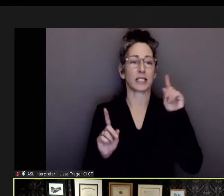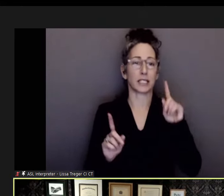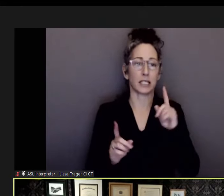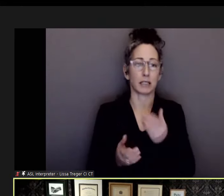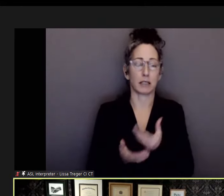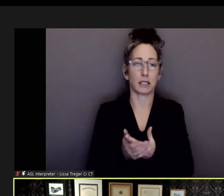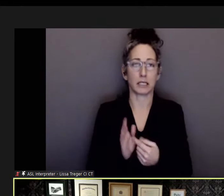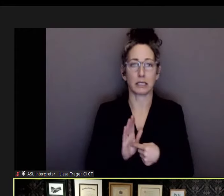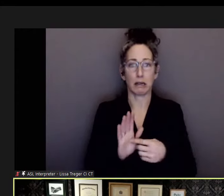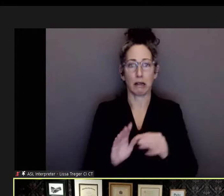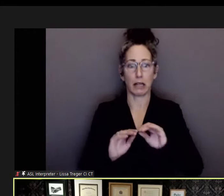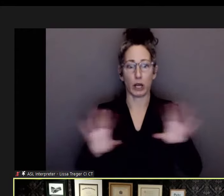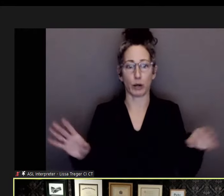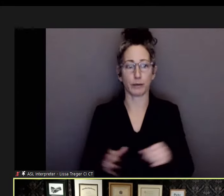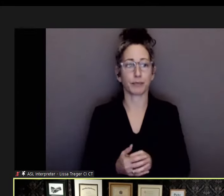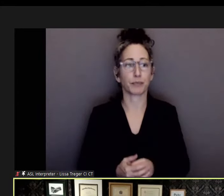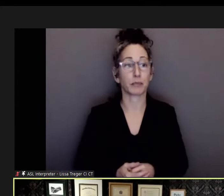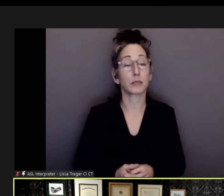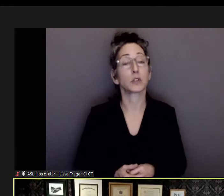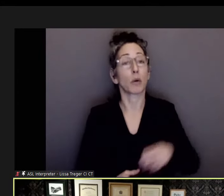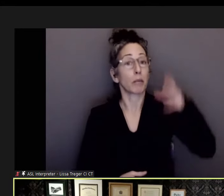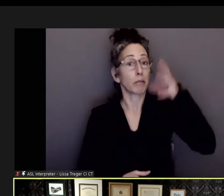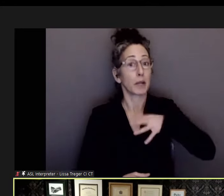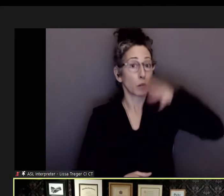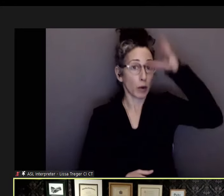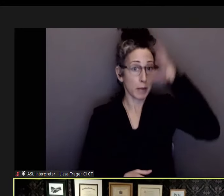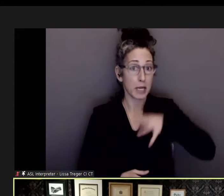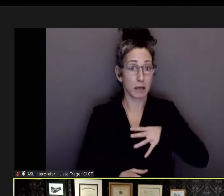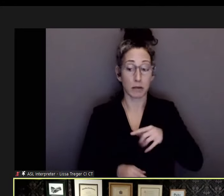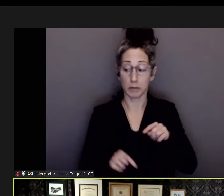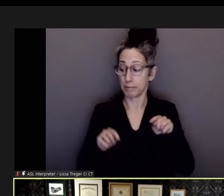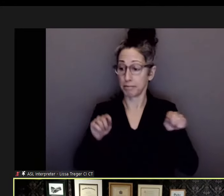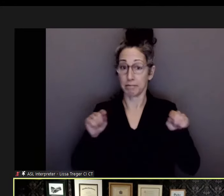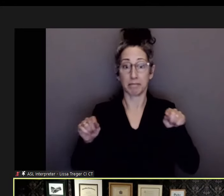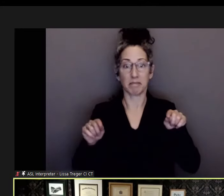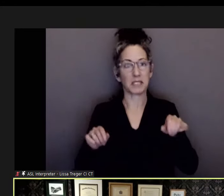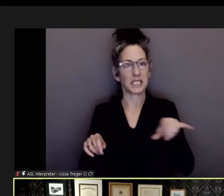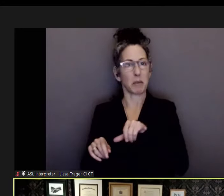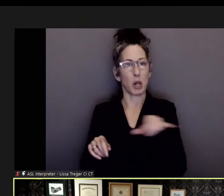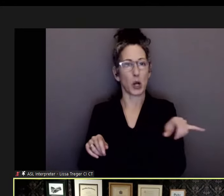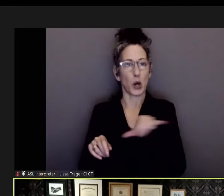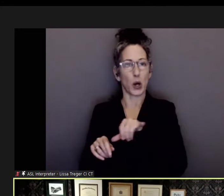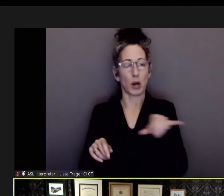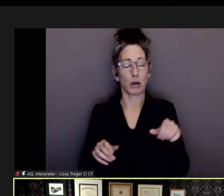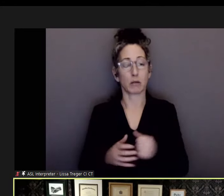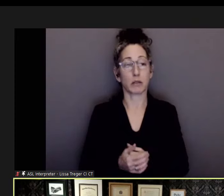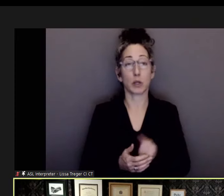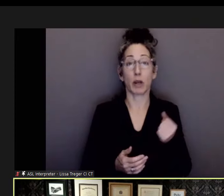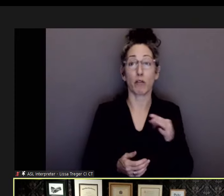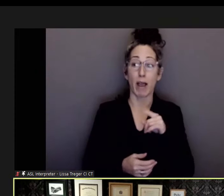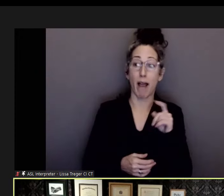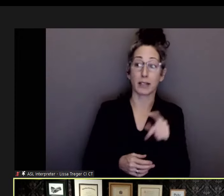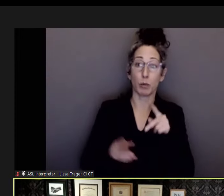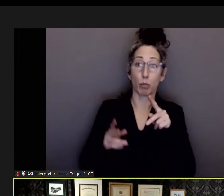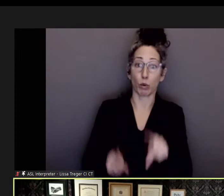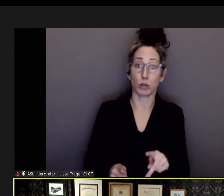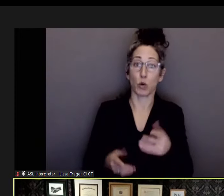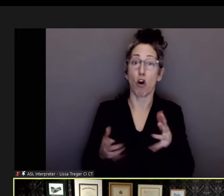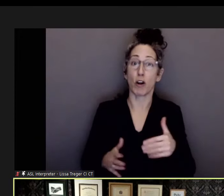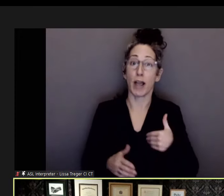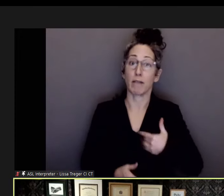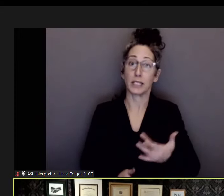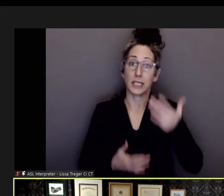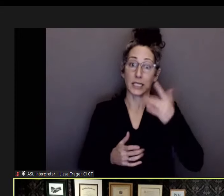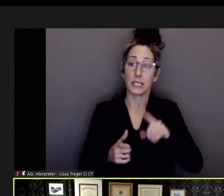Then it was similar between men and women. And then if we just asked anybody who had a comorbidity, it was slightly lower than if